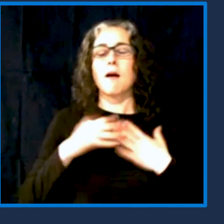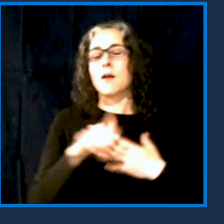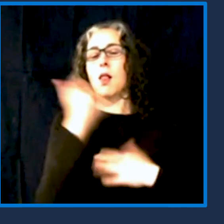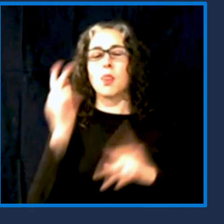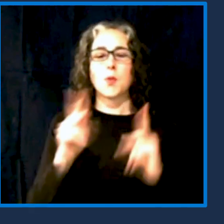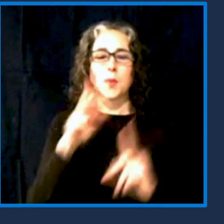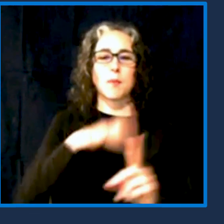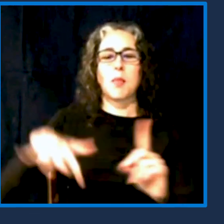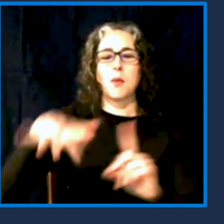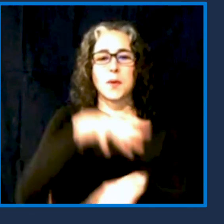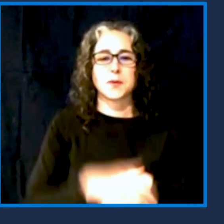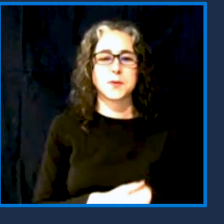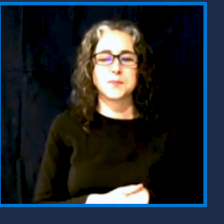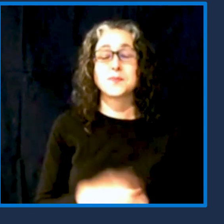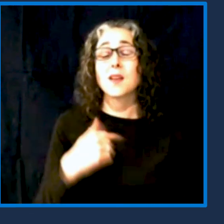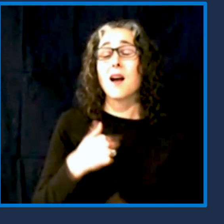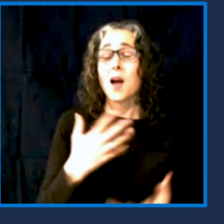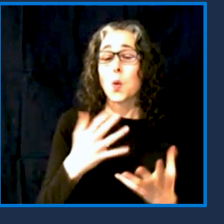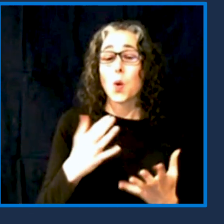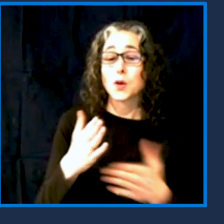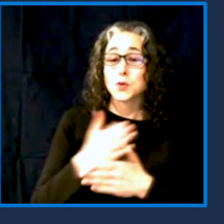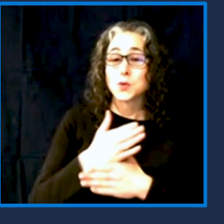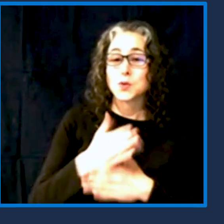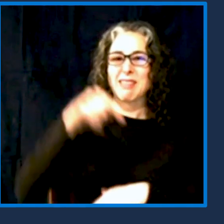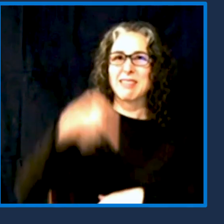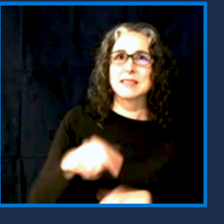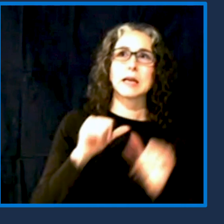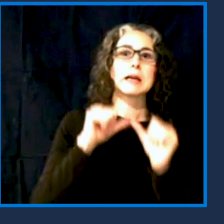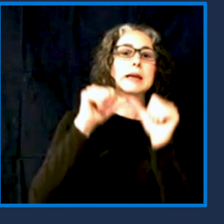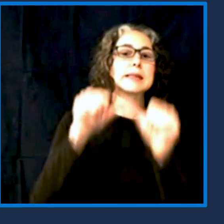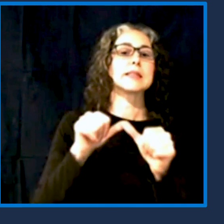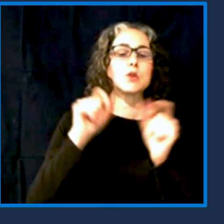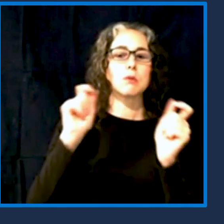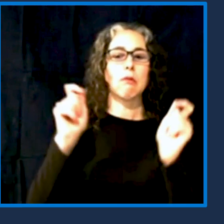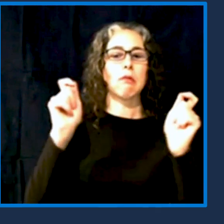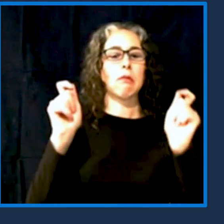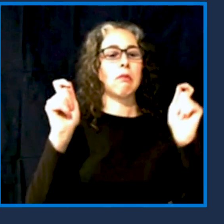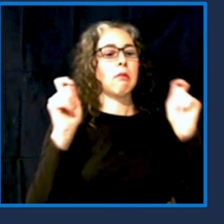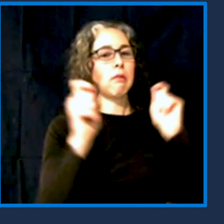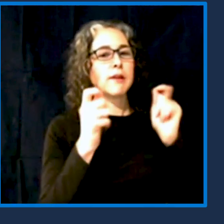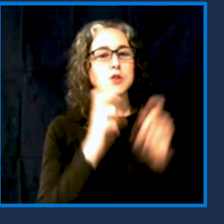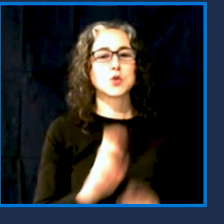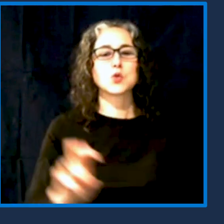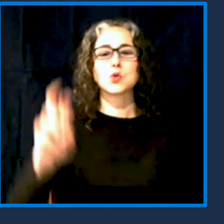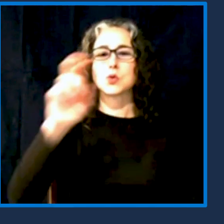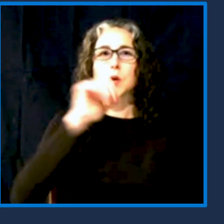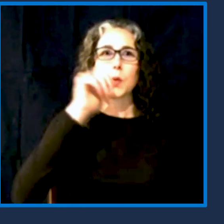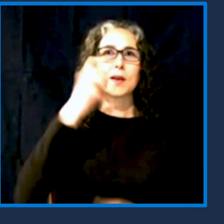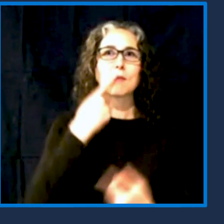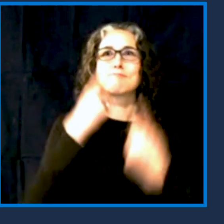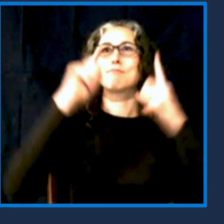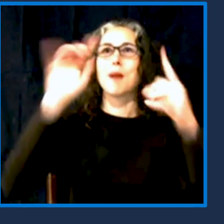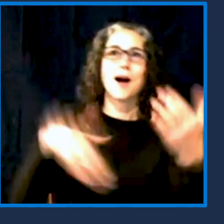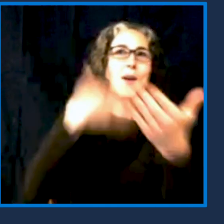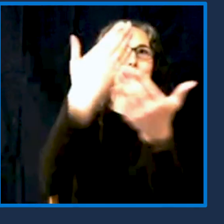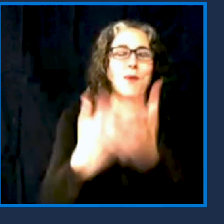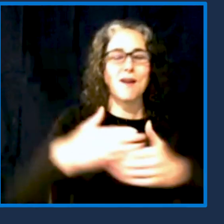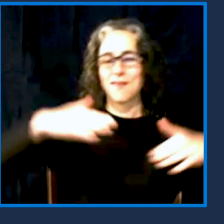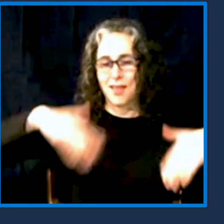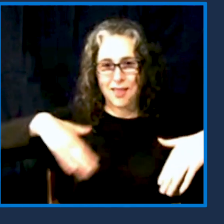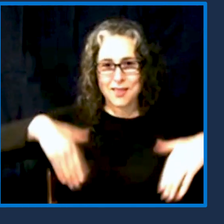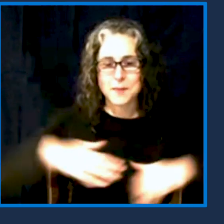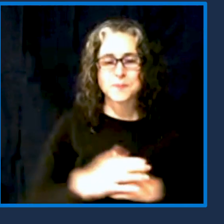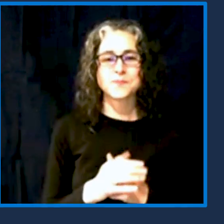around you. I do want to share that this is a continuously evolving journey and not a destination. And with